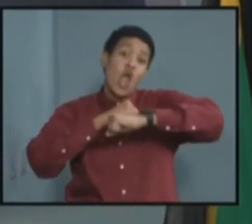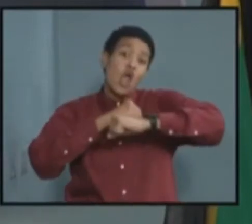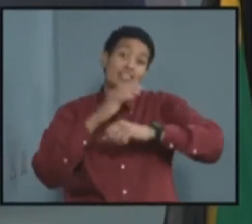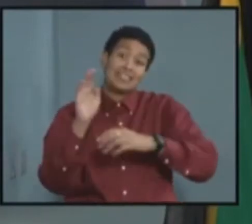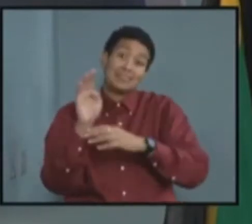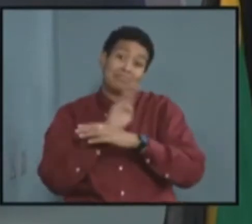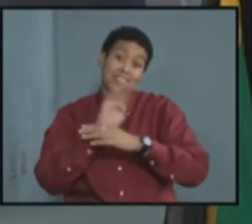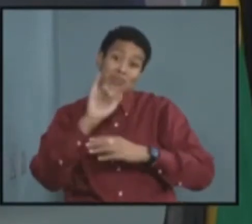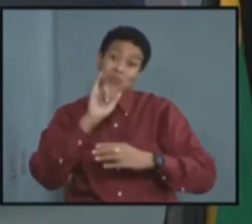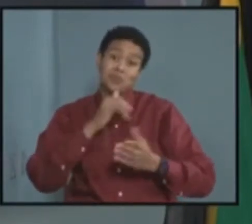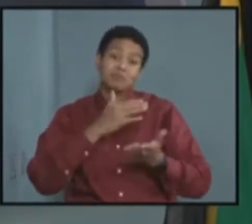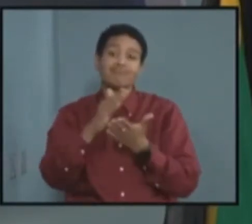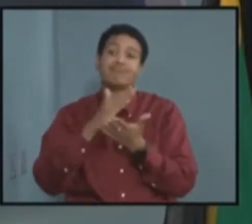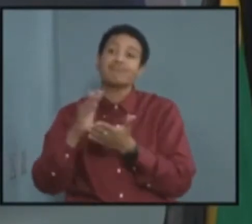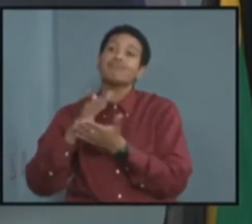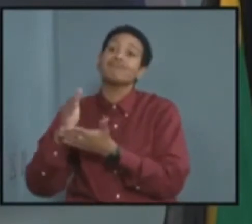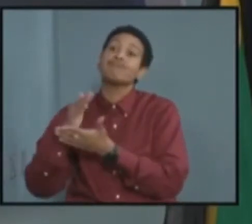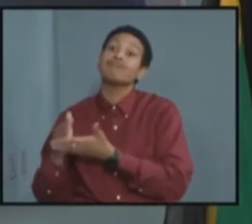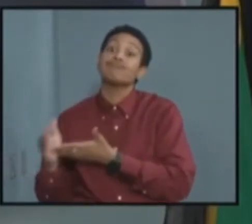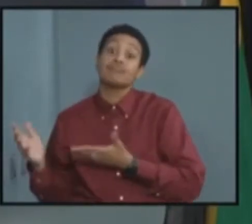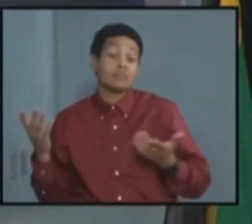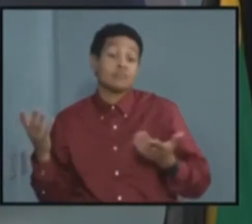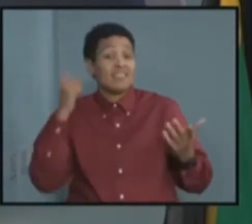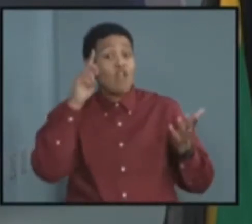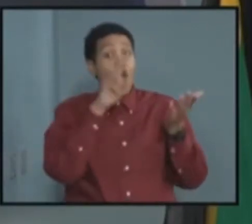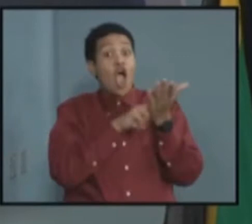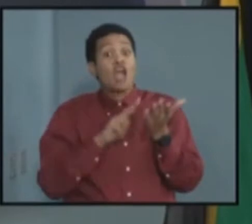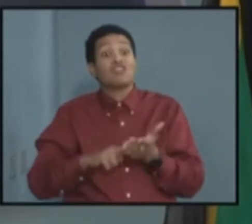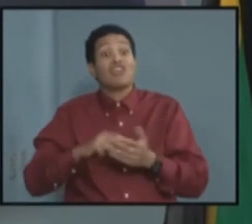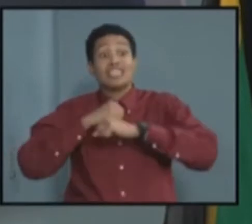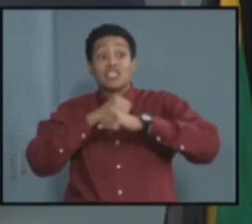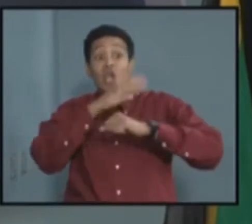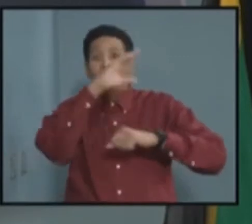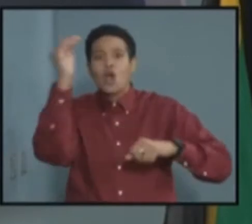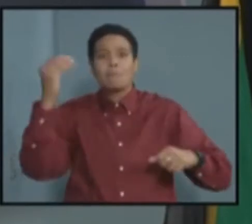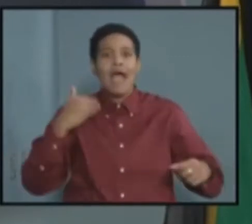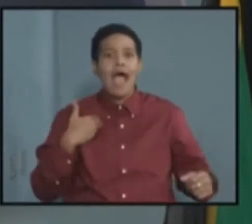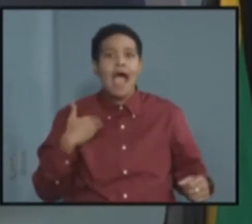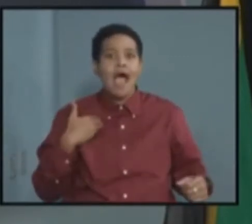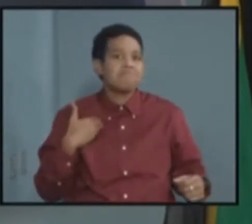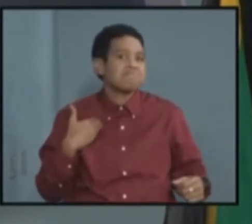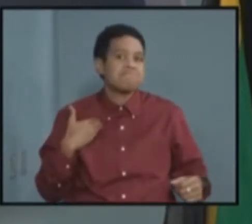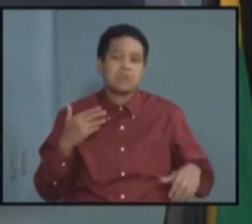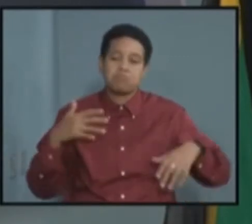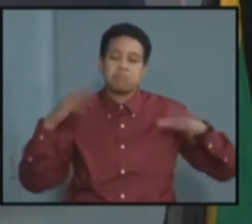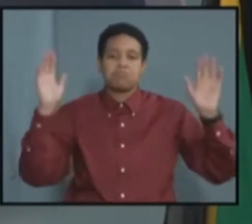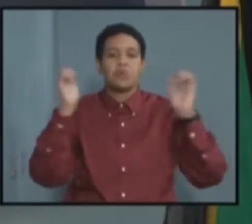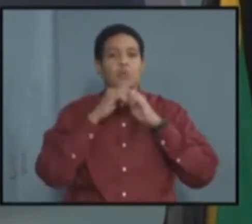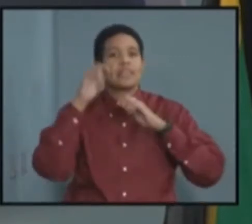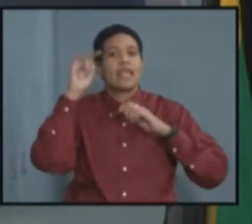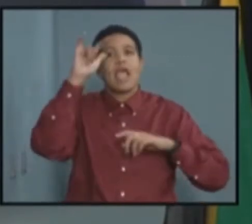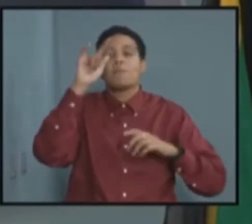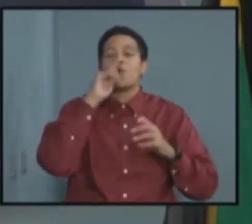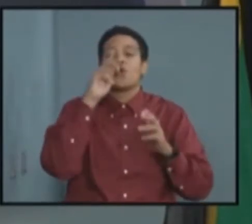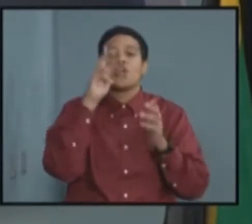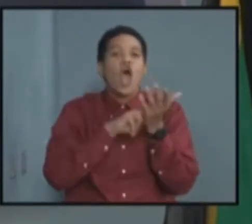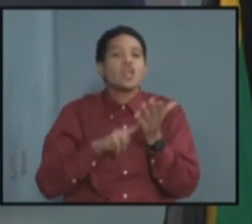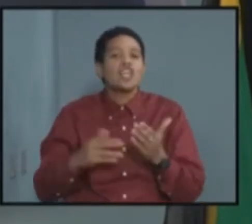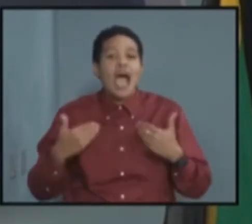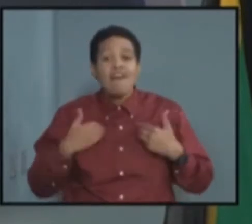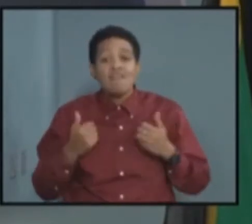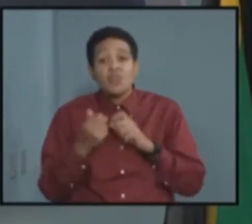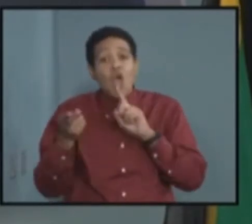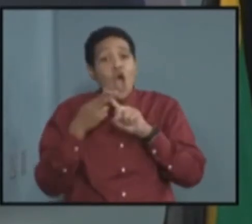and in particular for the contracts that security companies have with airports and the contracts they have with hotels